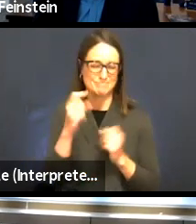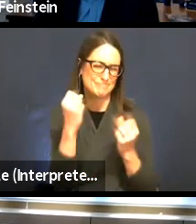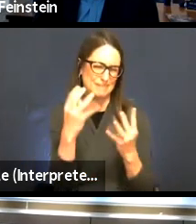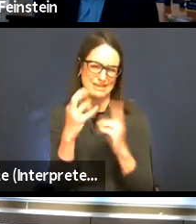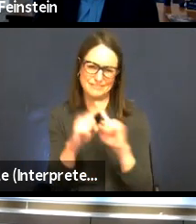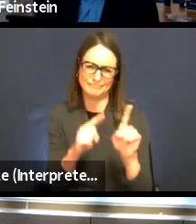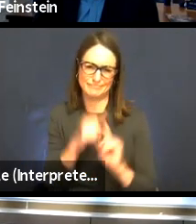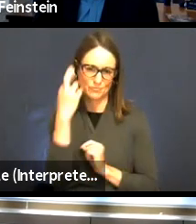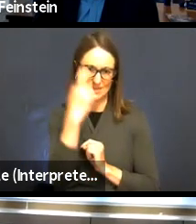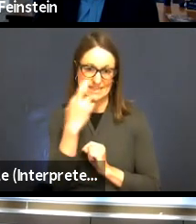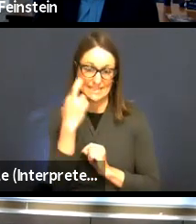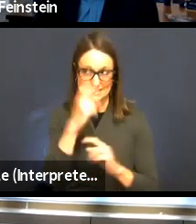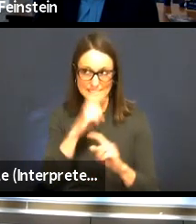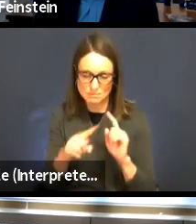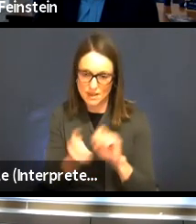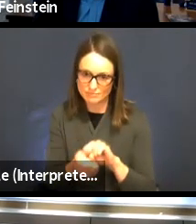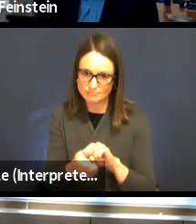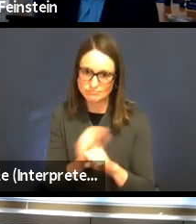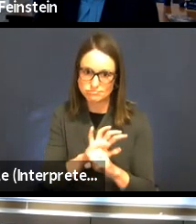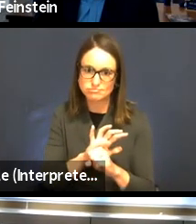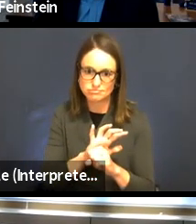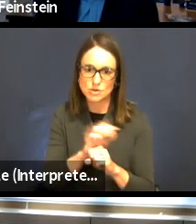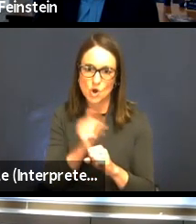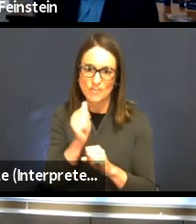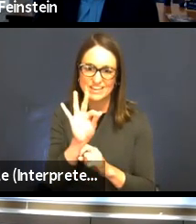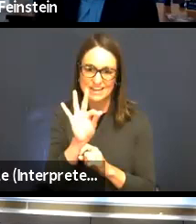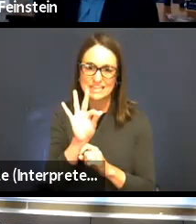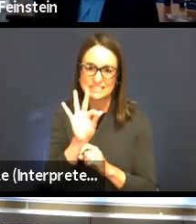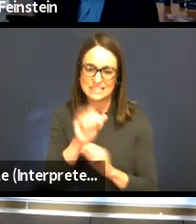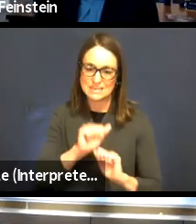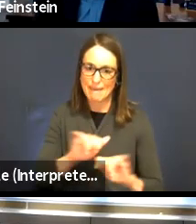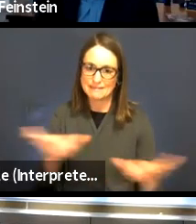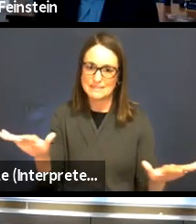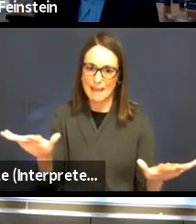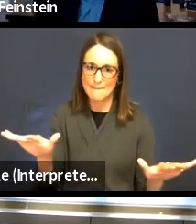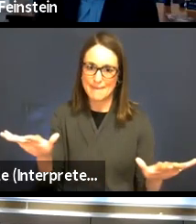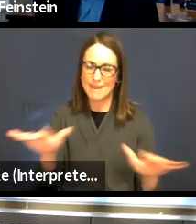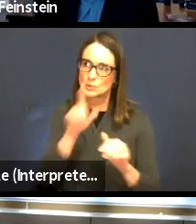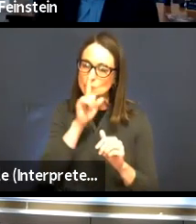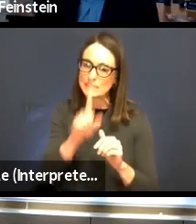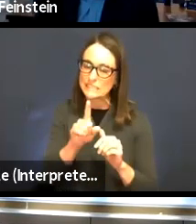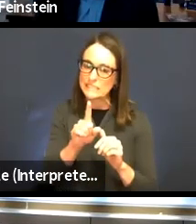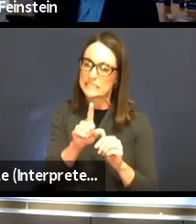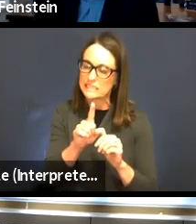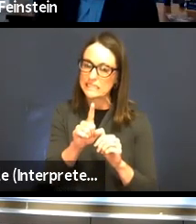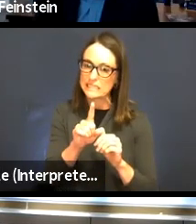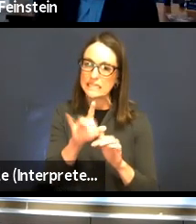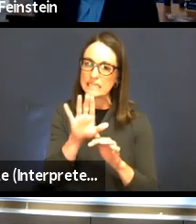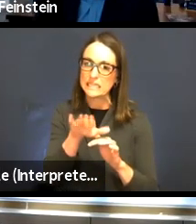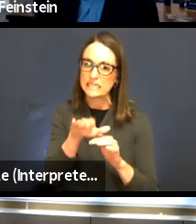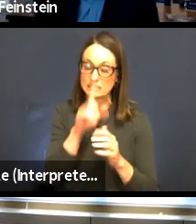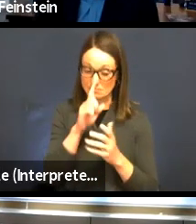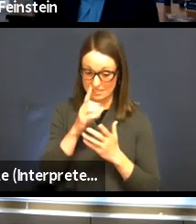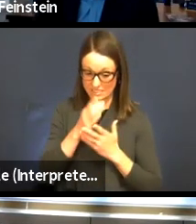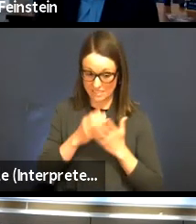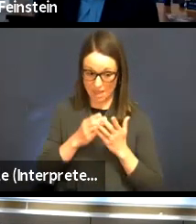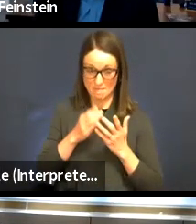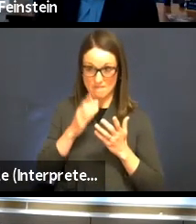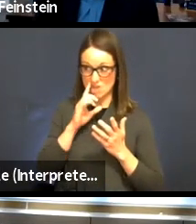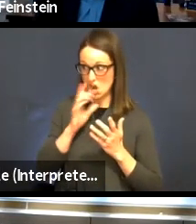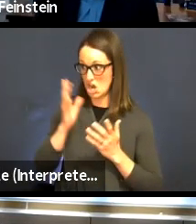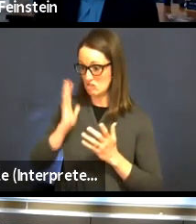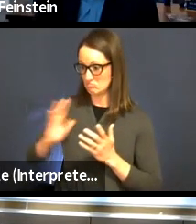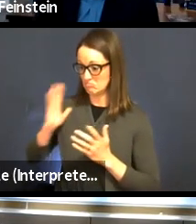the COVID-19 pandemic sort of exacerbated some of the patterns which were already